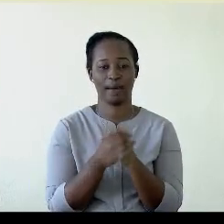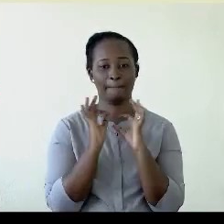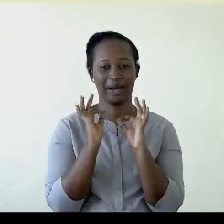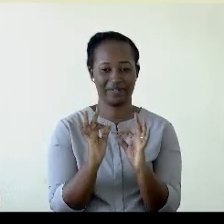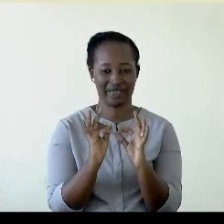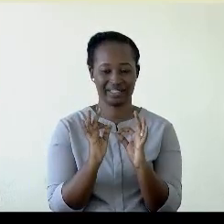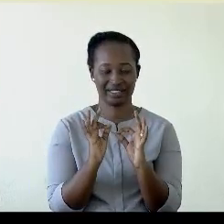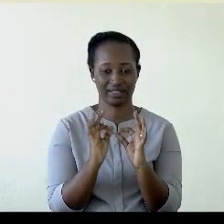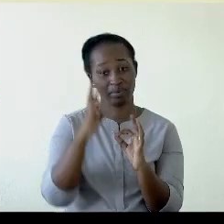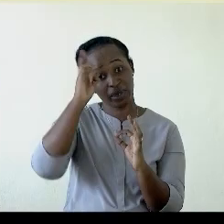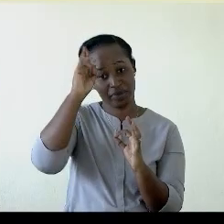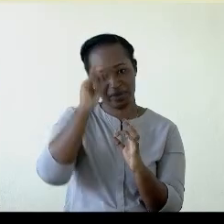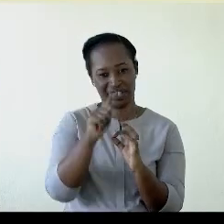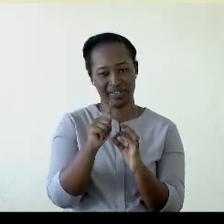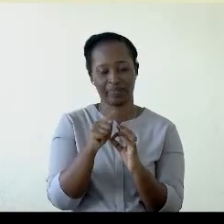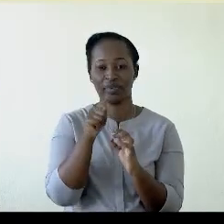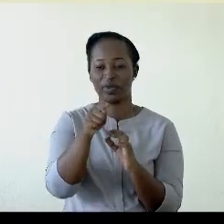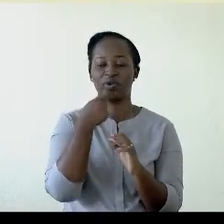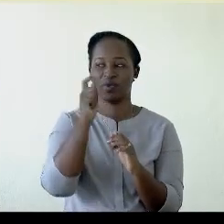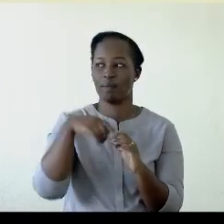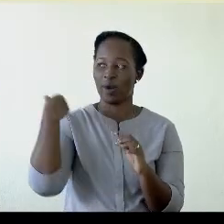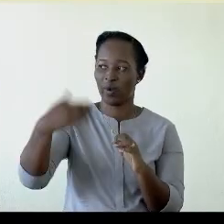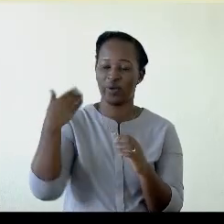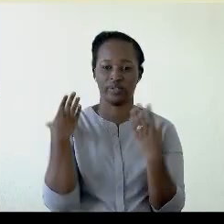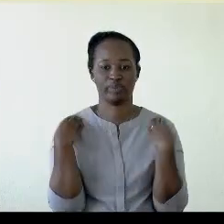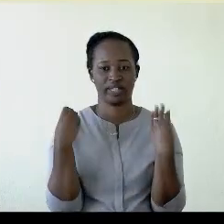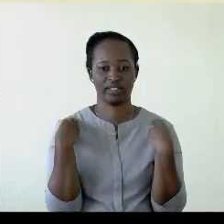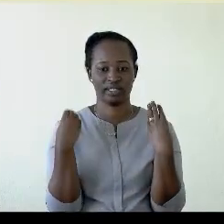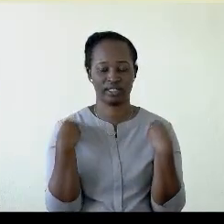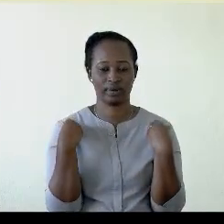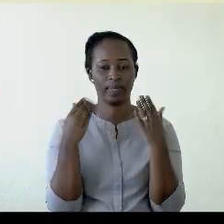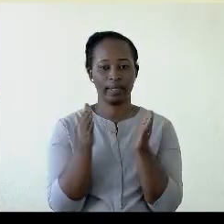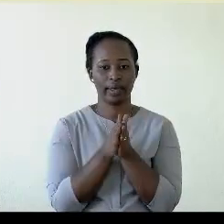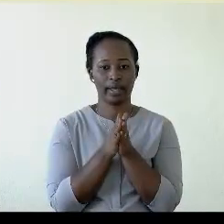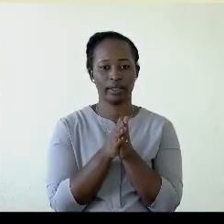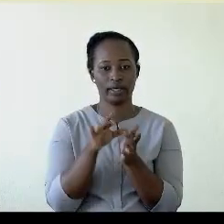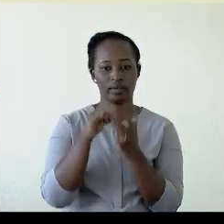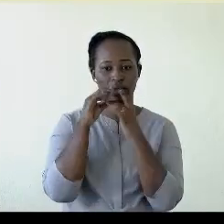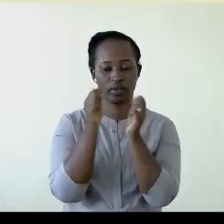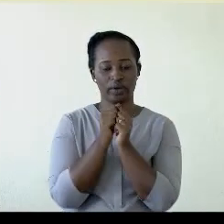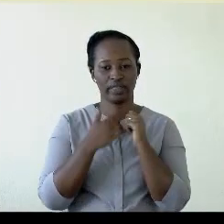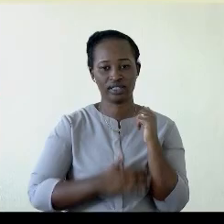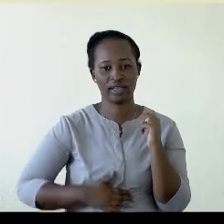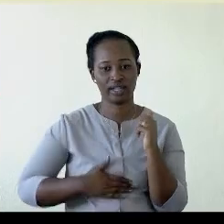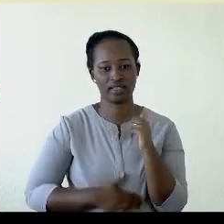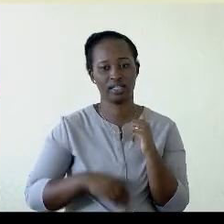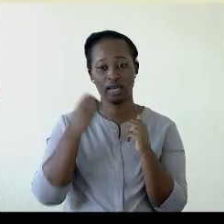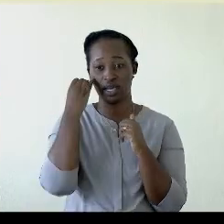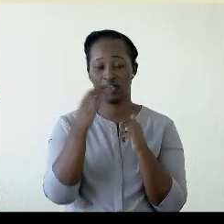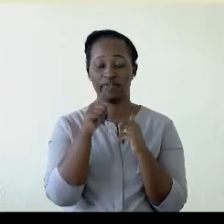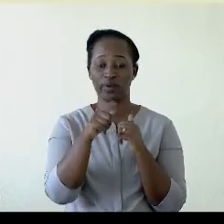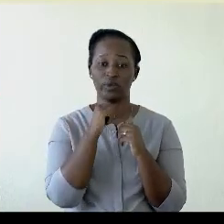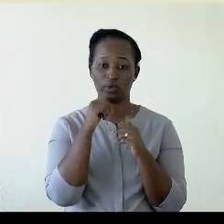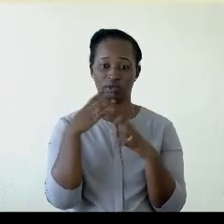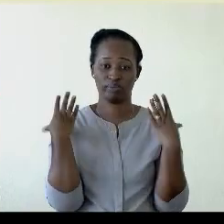perfect. Remember that. You should always practice. And especially with sciences, if you don't